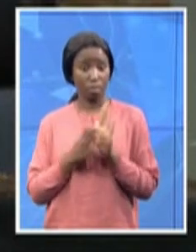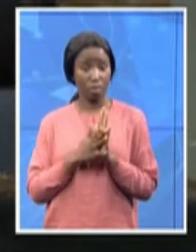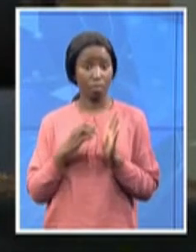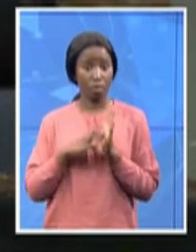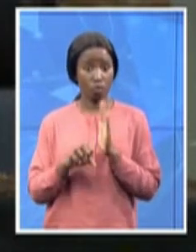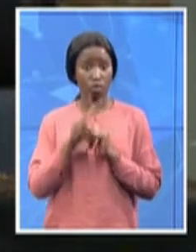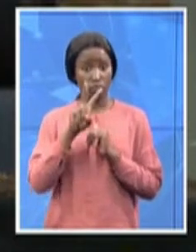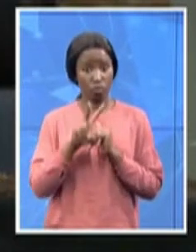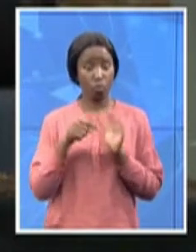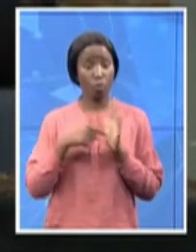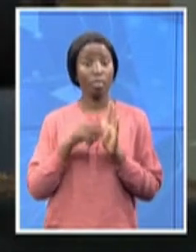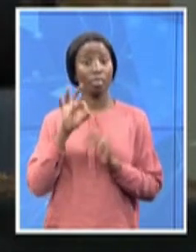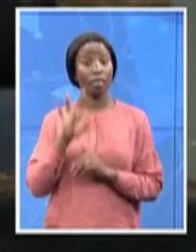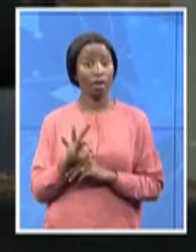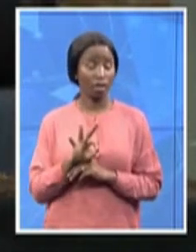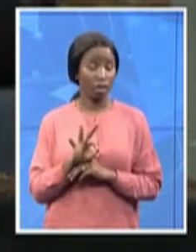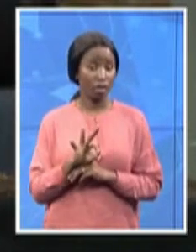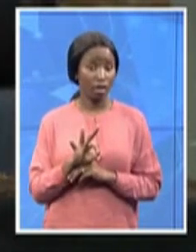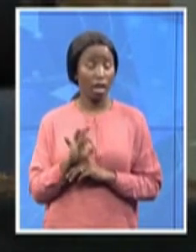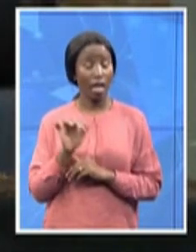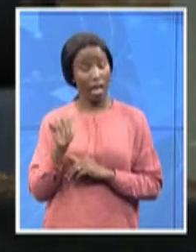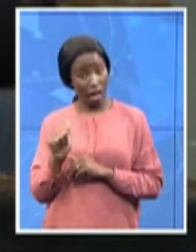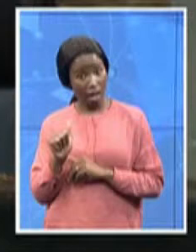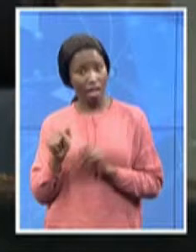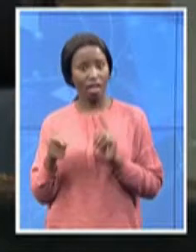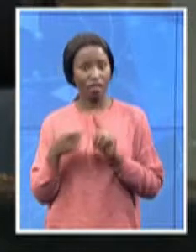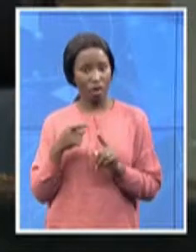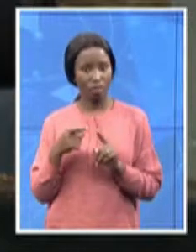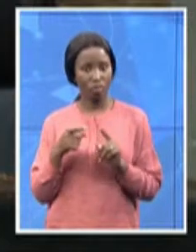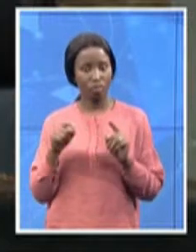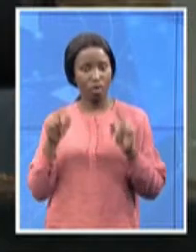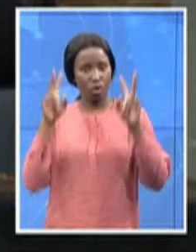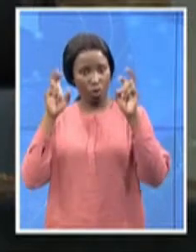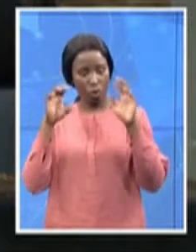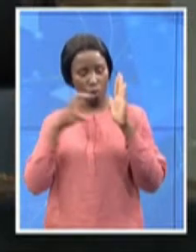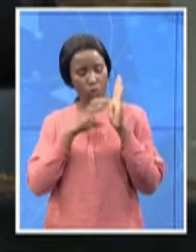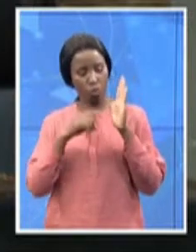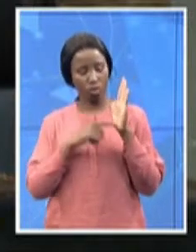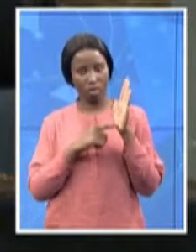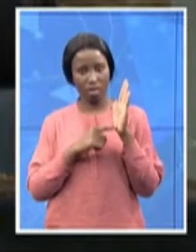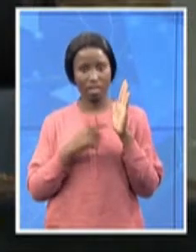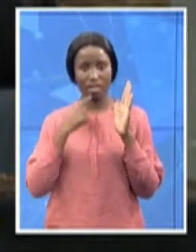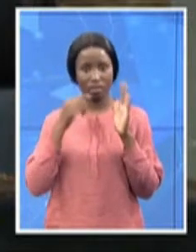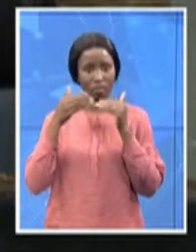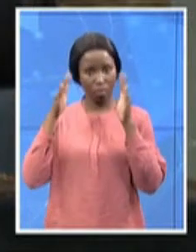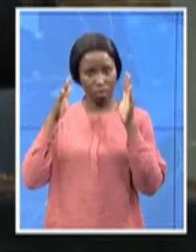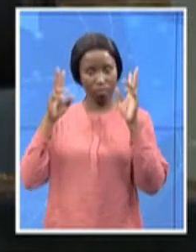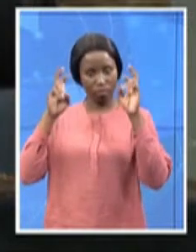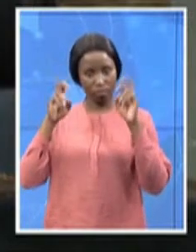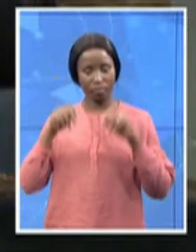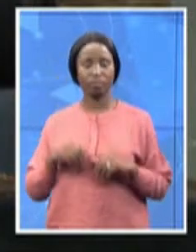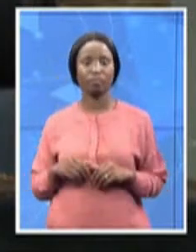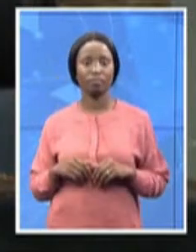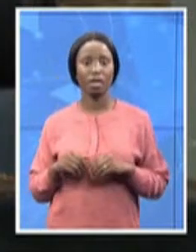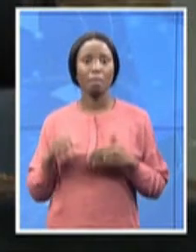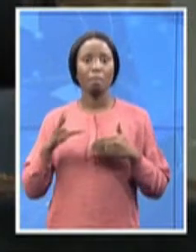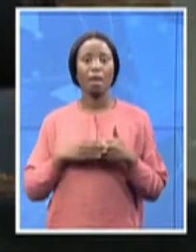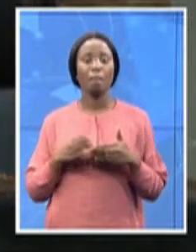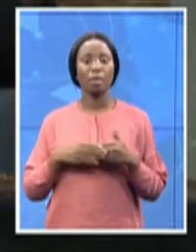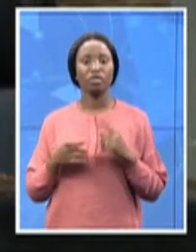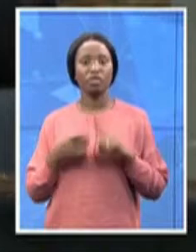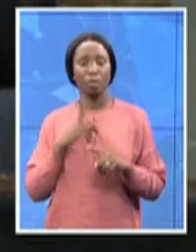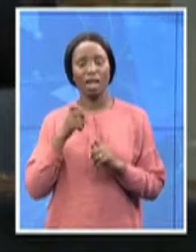2.3a of the code, which reads, open quotes, members of the executive may not,